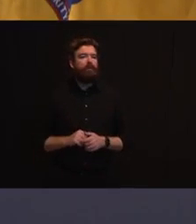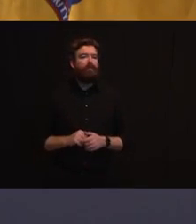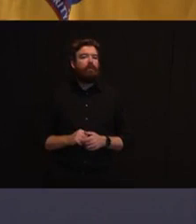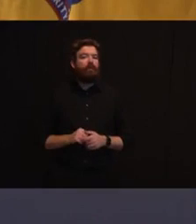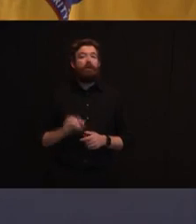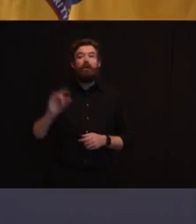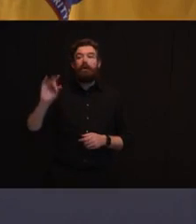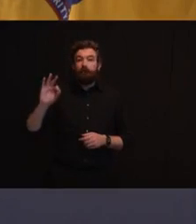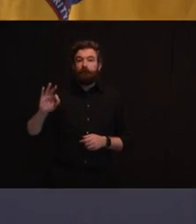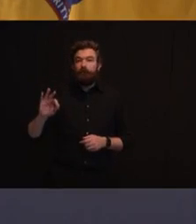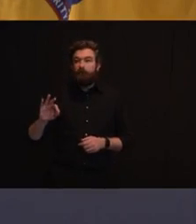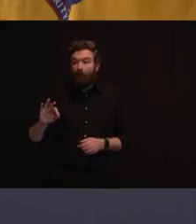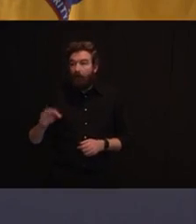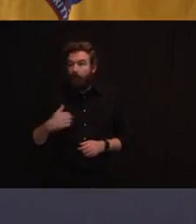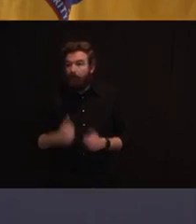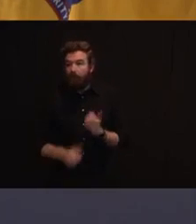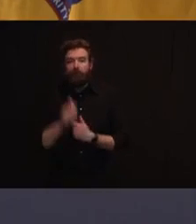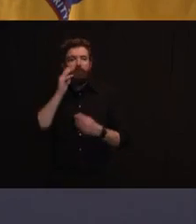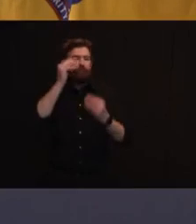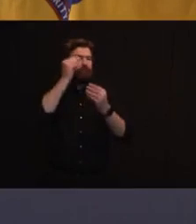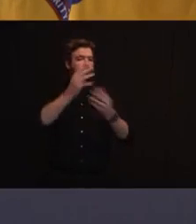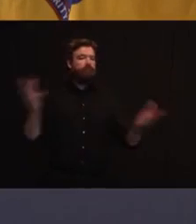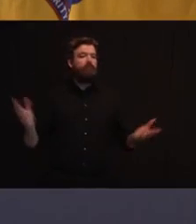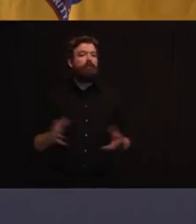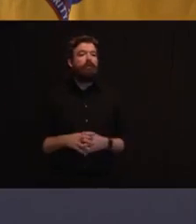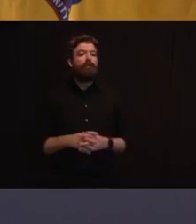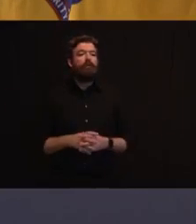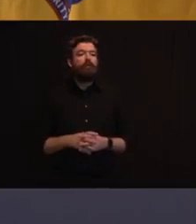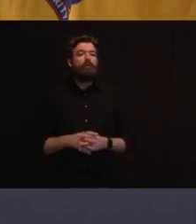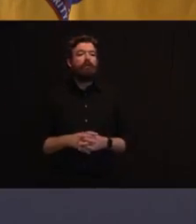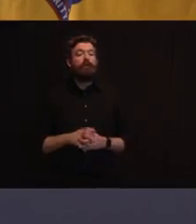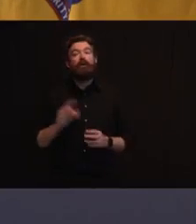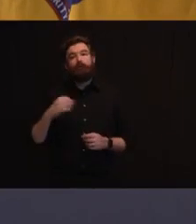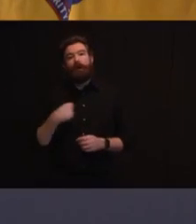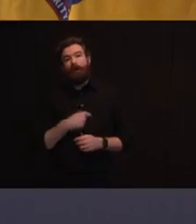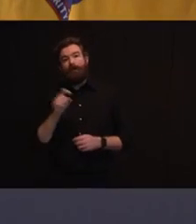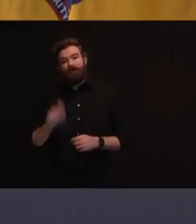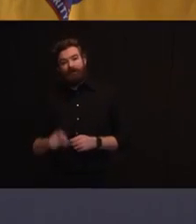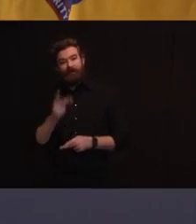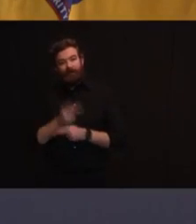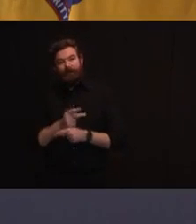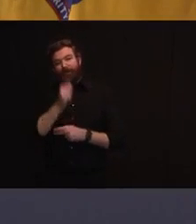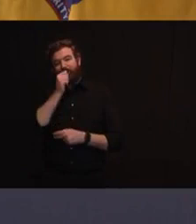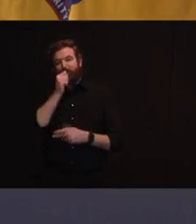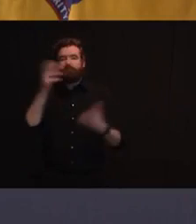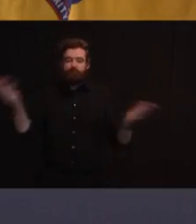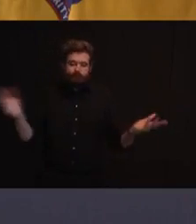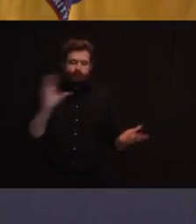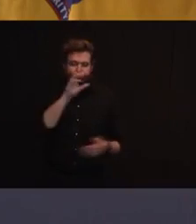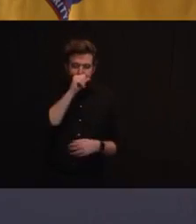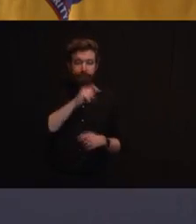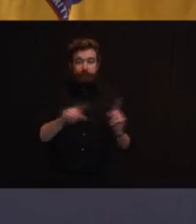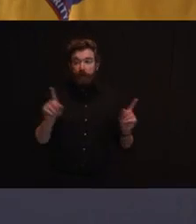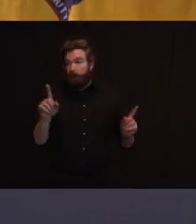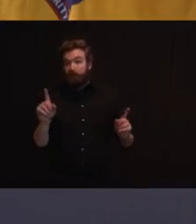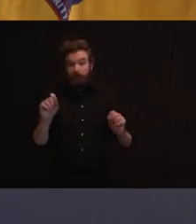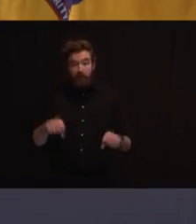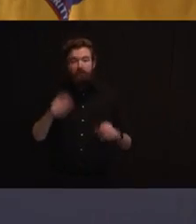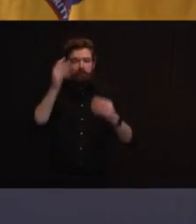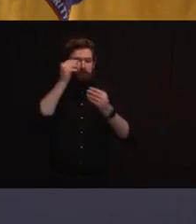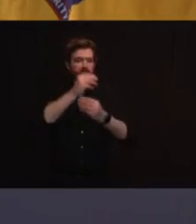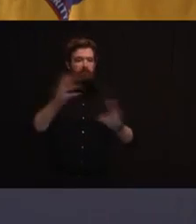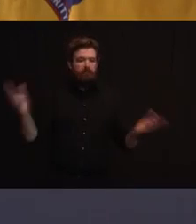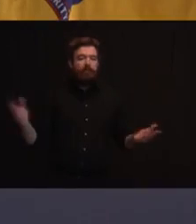assuming that does not compromise our ability to deal with that threat. But otherwise, I would just say, folks, this is the next number of days, probably